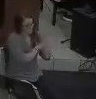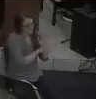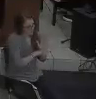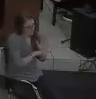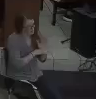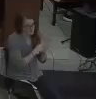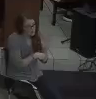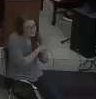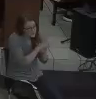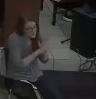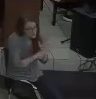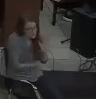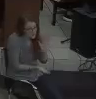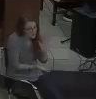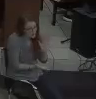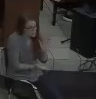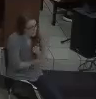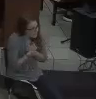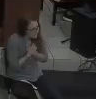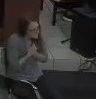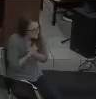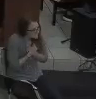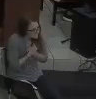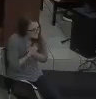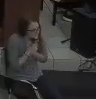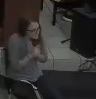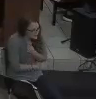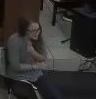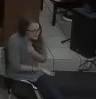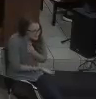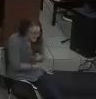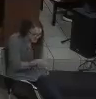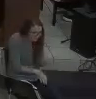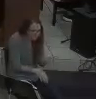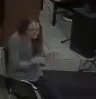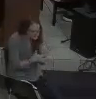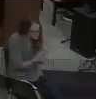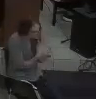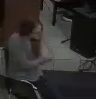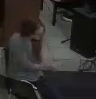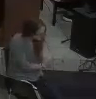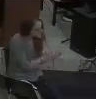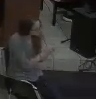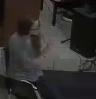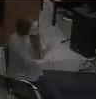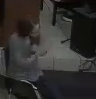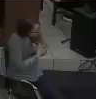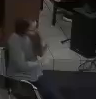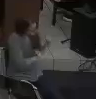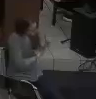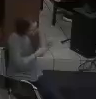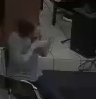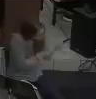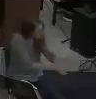the command? To love. Quite simply, Jesus is saying, if you love me,